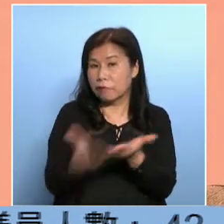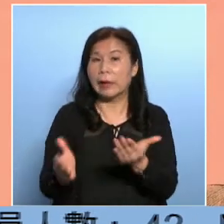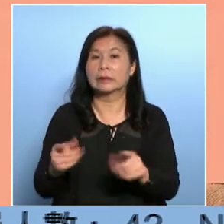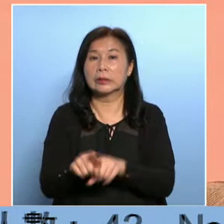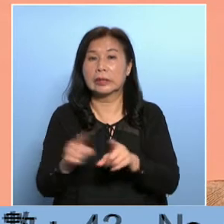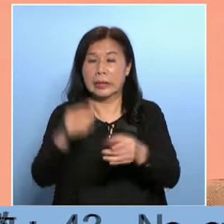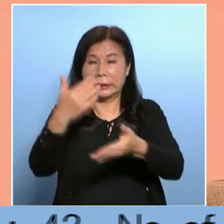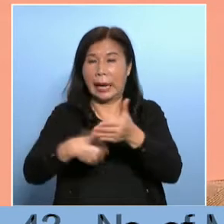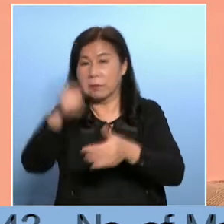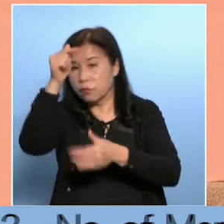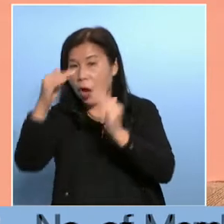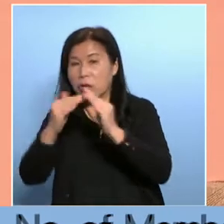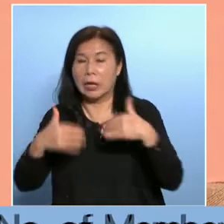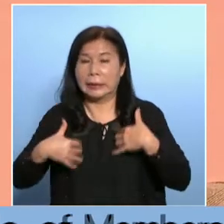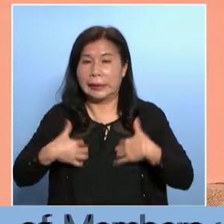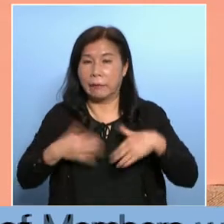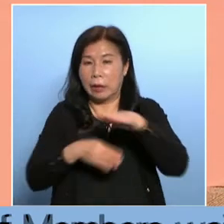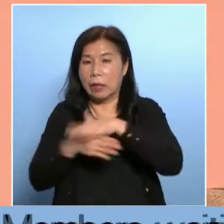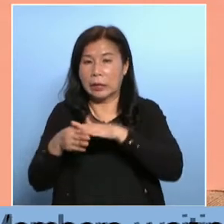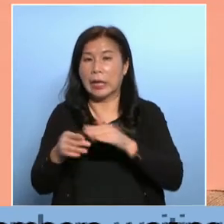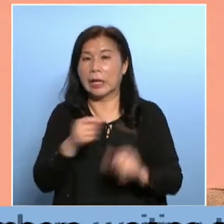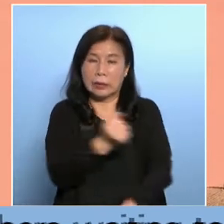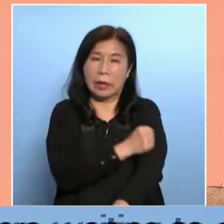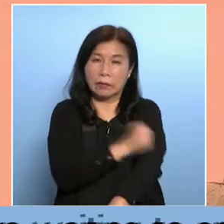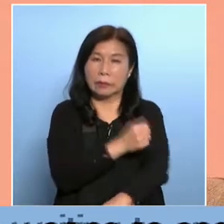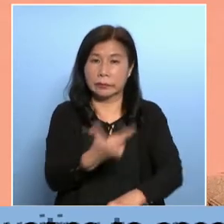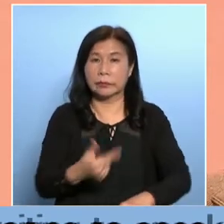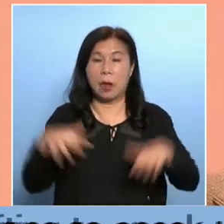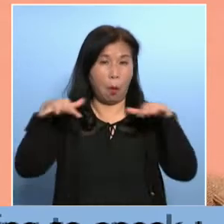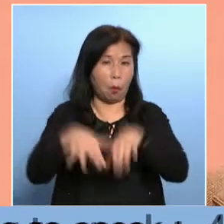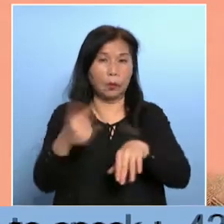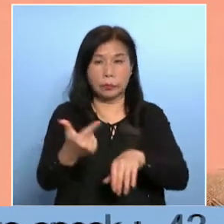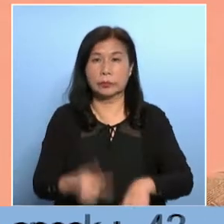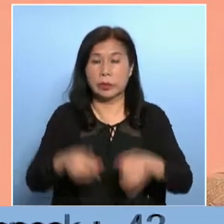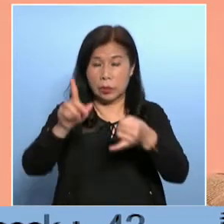This can triage cases and reduce the pressure on A&E departments.